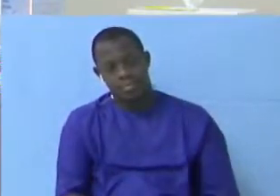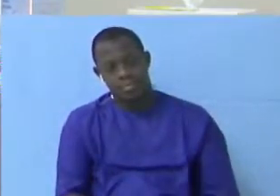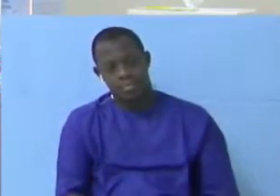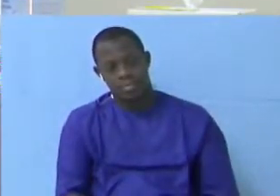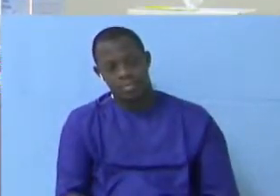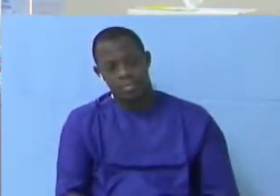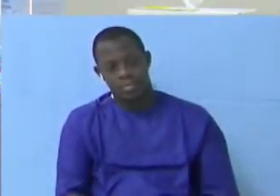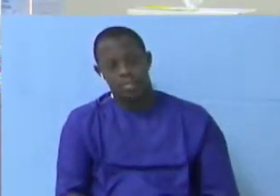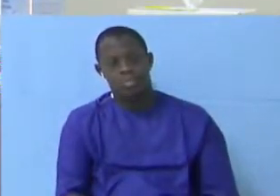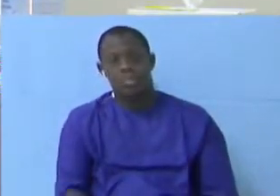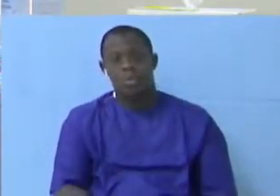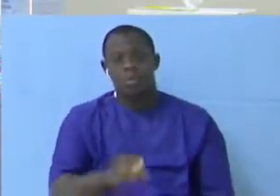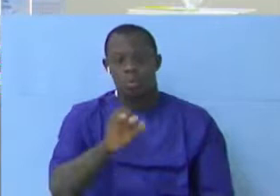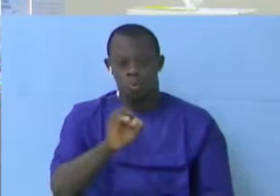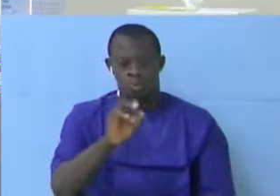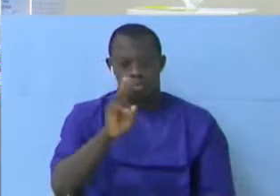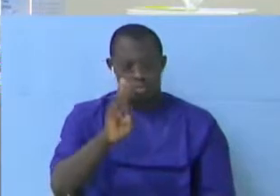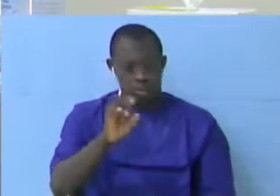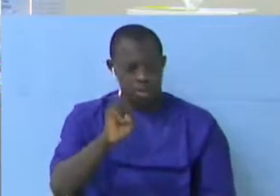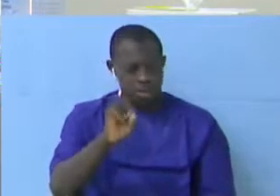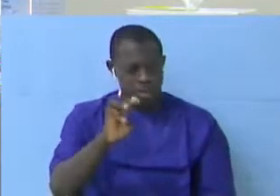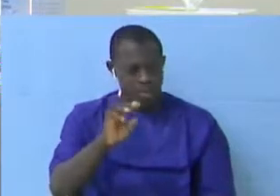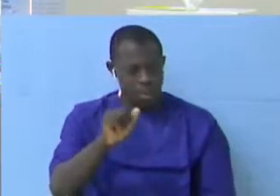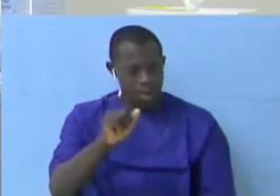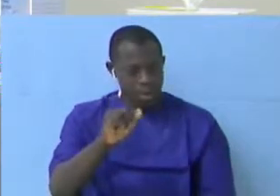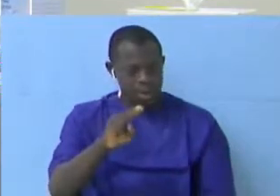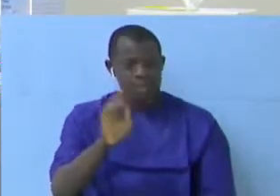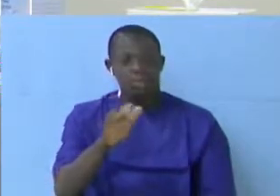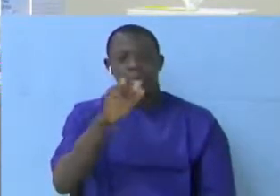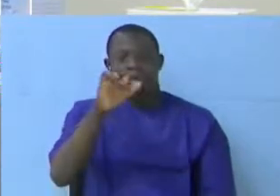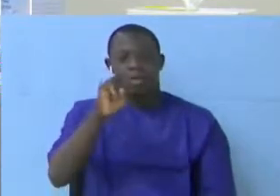that Usman Sonko ko Usman Sonko